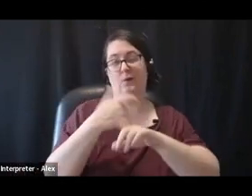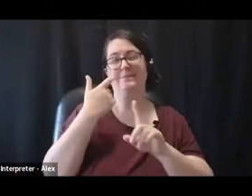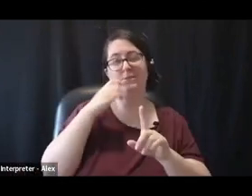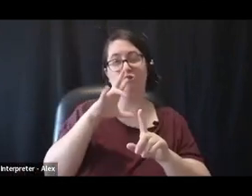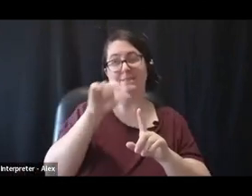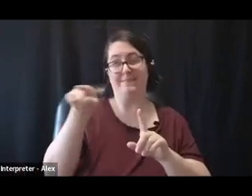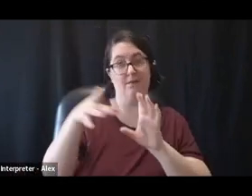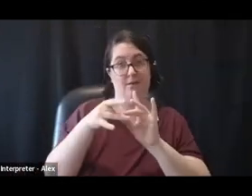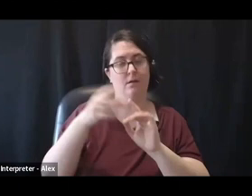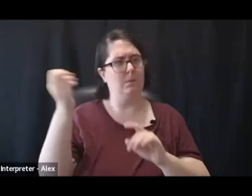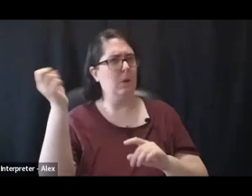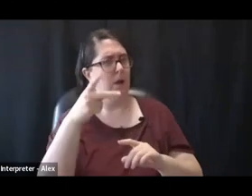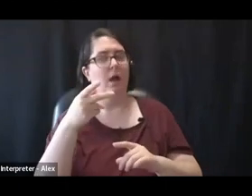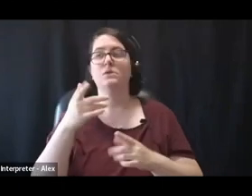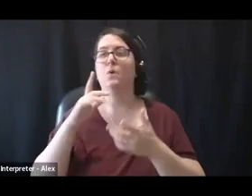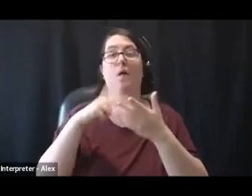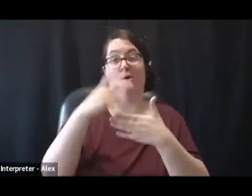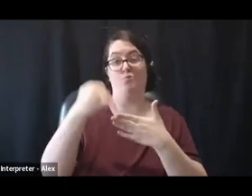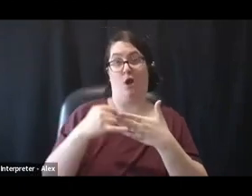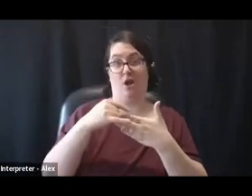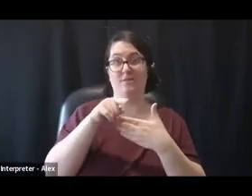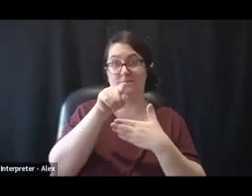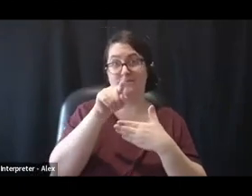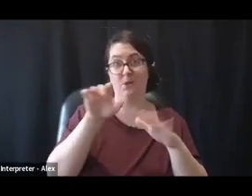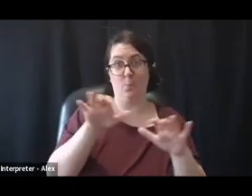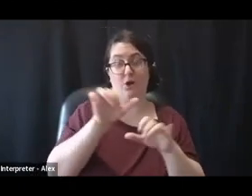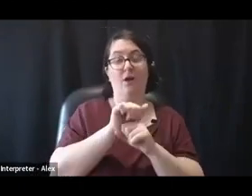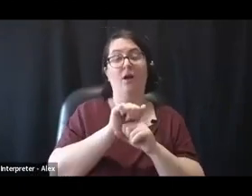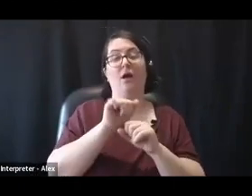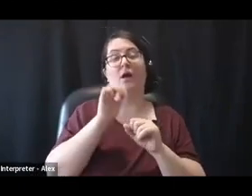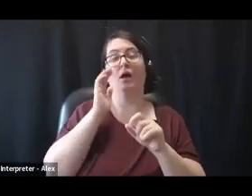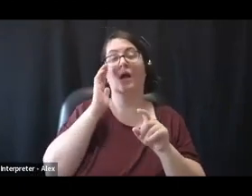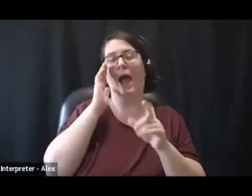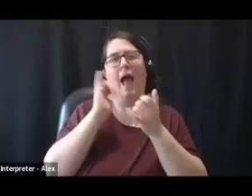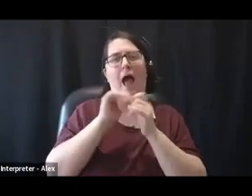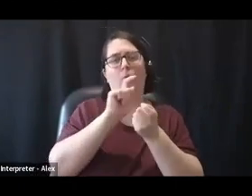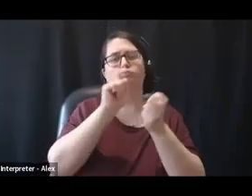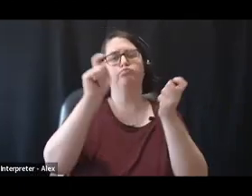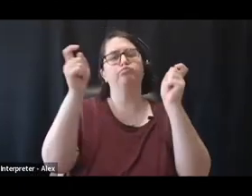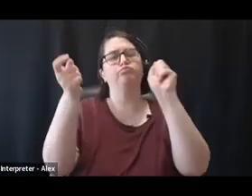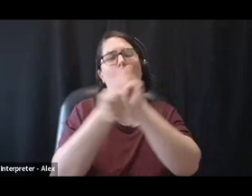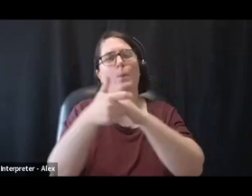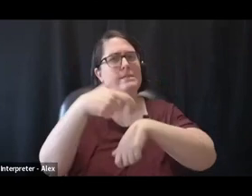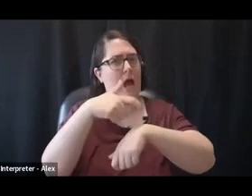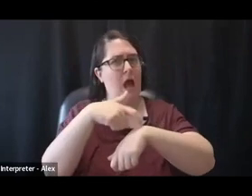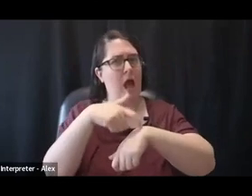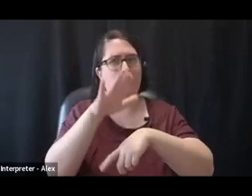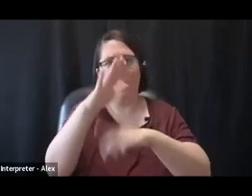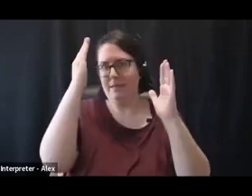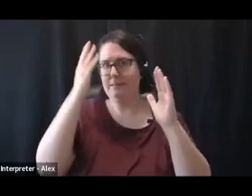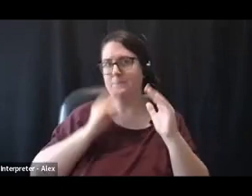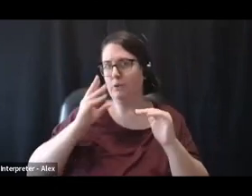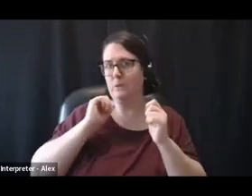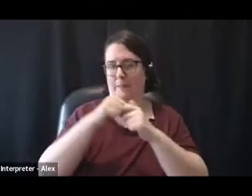Christina talked. How do those projects maybe evolve with time? What is your experience